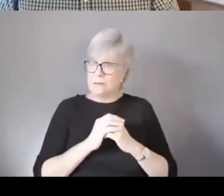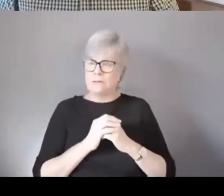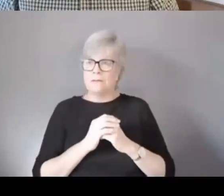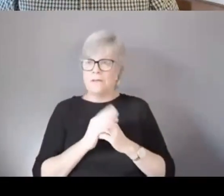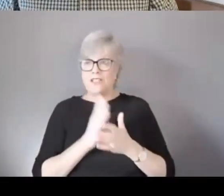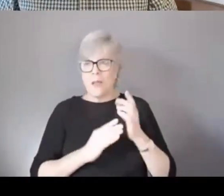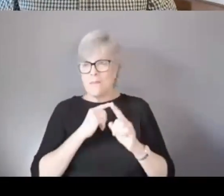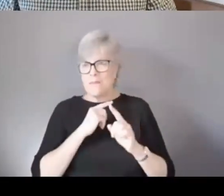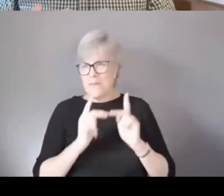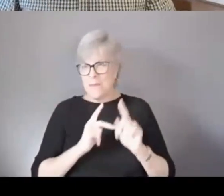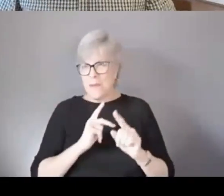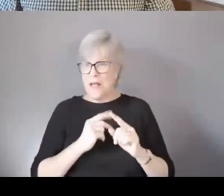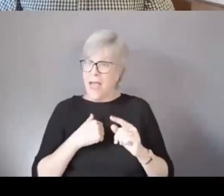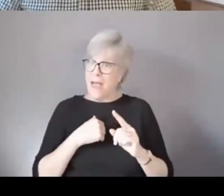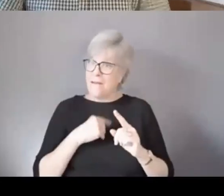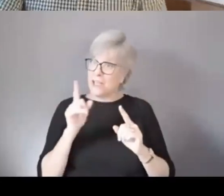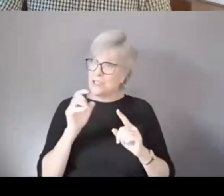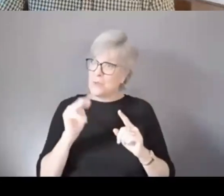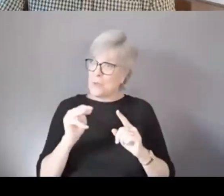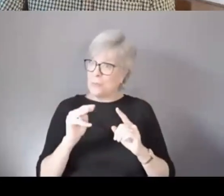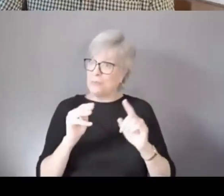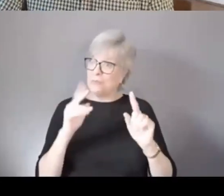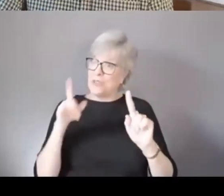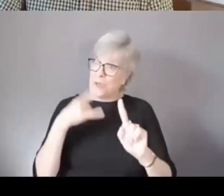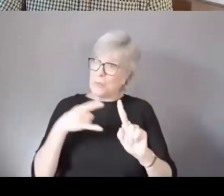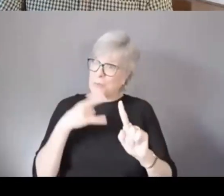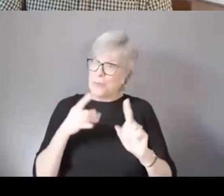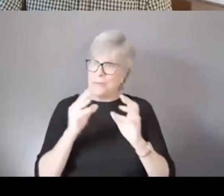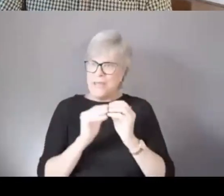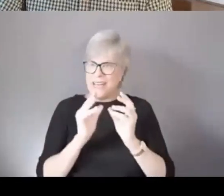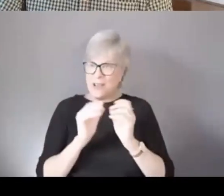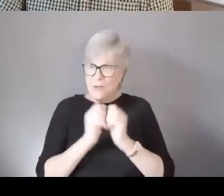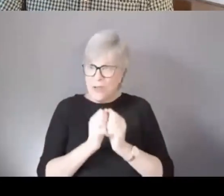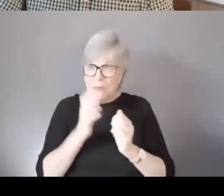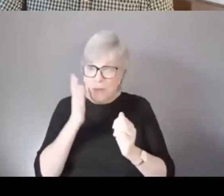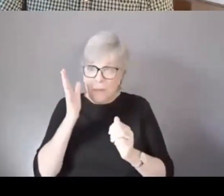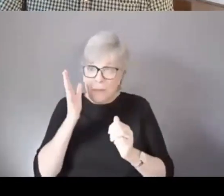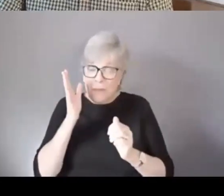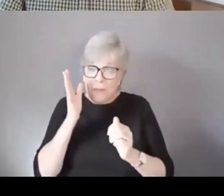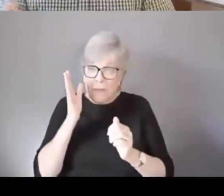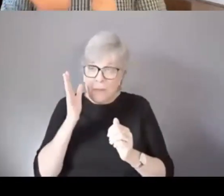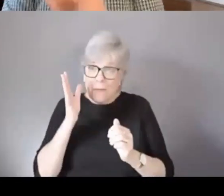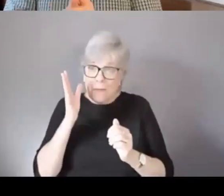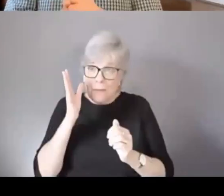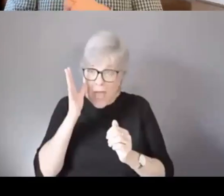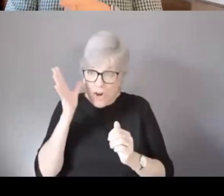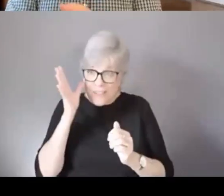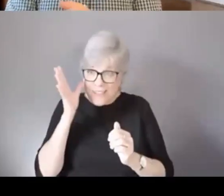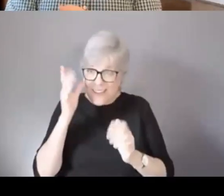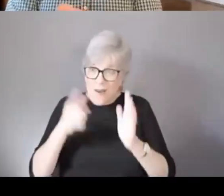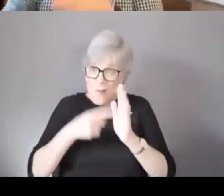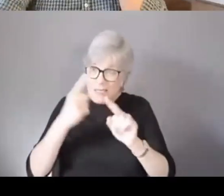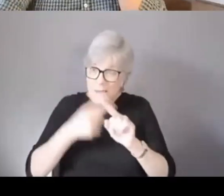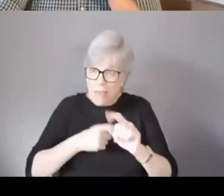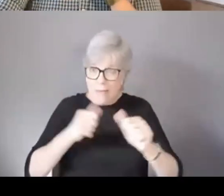of having a Zoom meeting with family once a month. Absolutely, that's one way to fight that social isolation. What we are